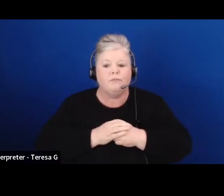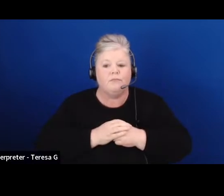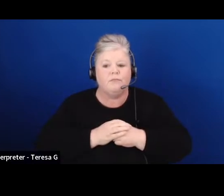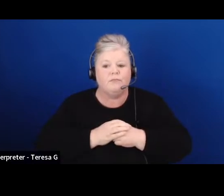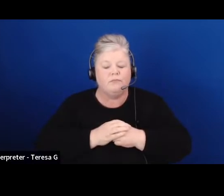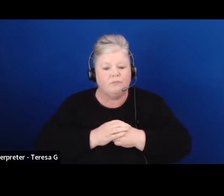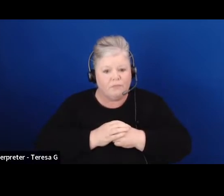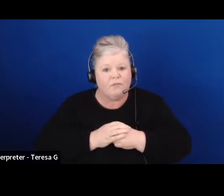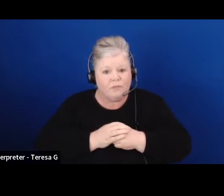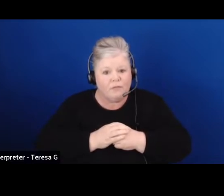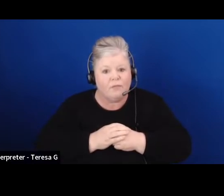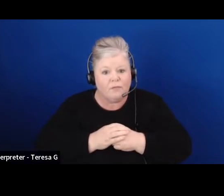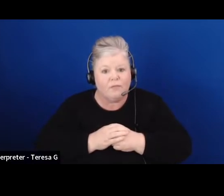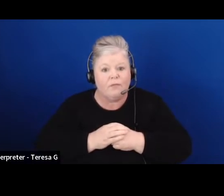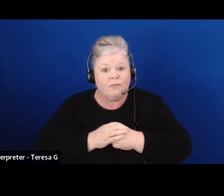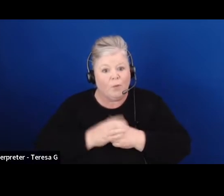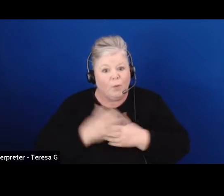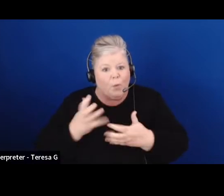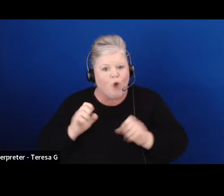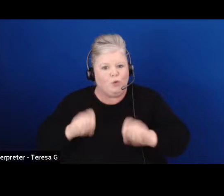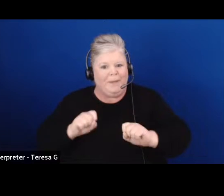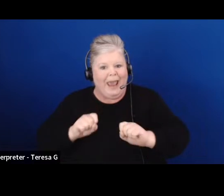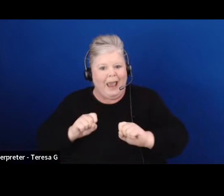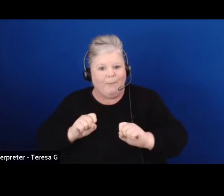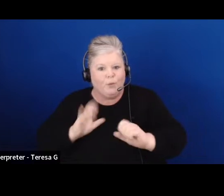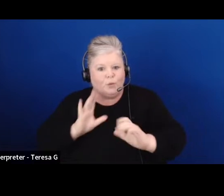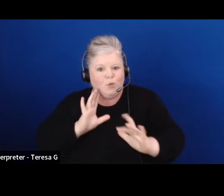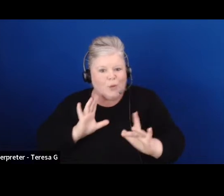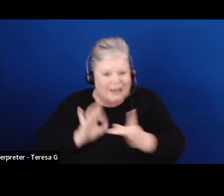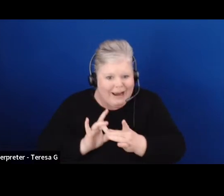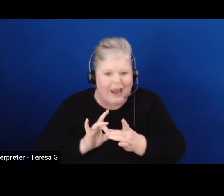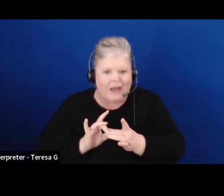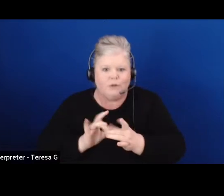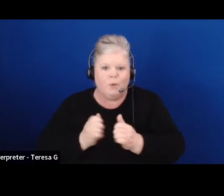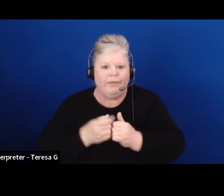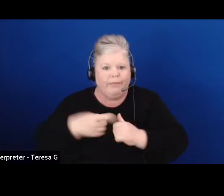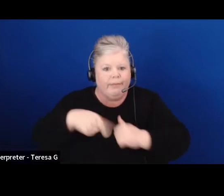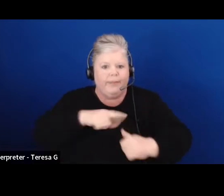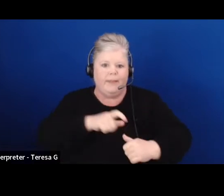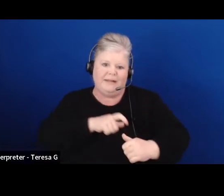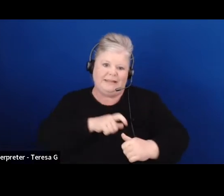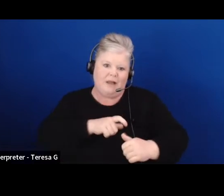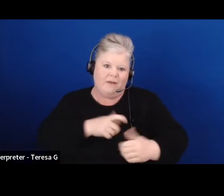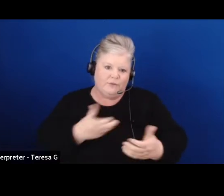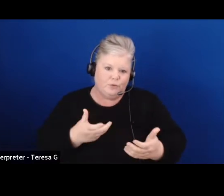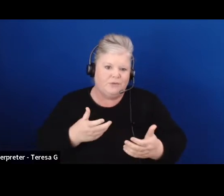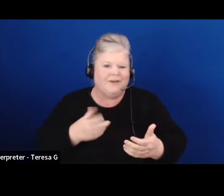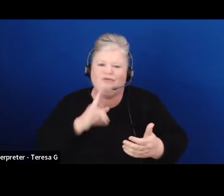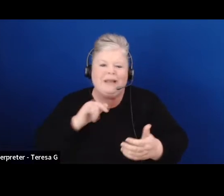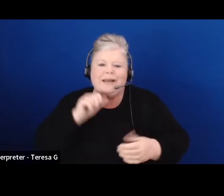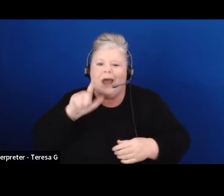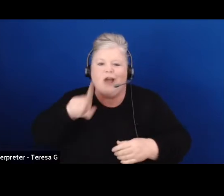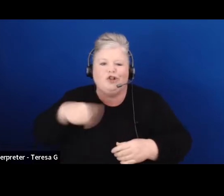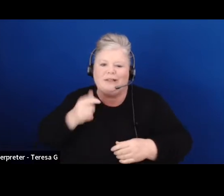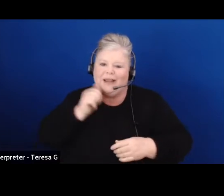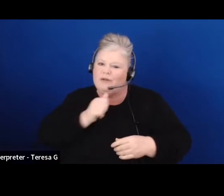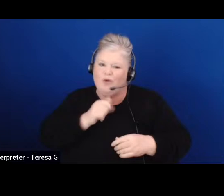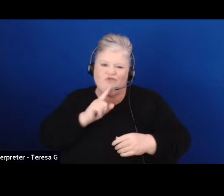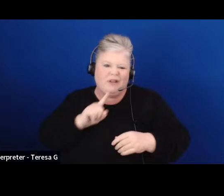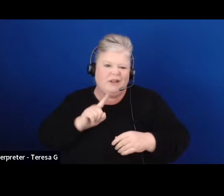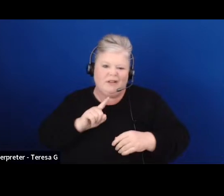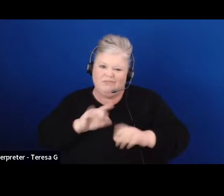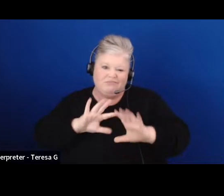can reach the police officers better throughout the state. And in fact, in the country, this is an issue not just in